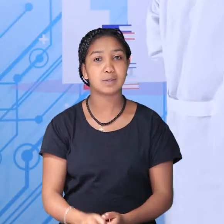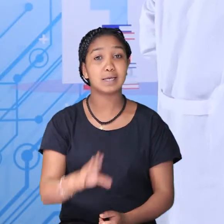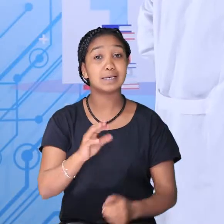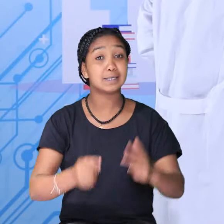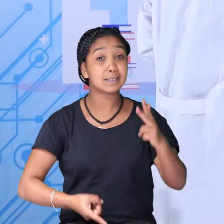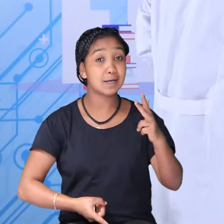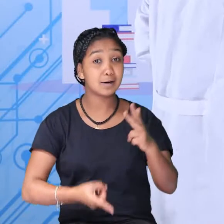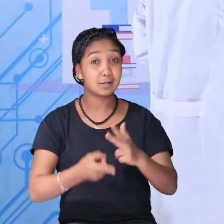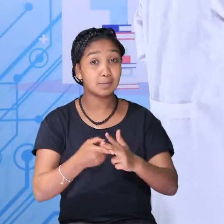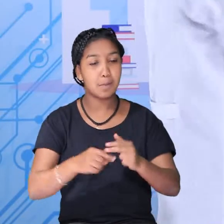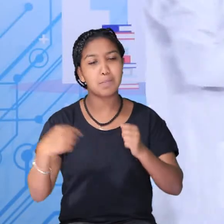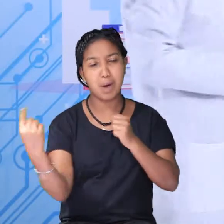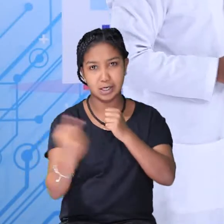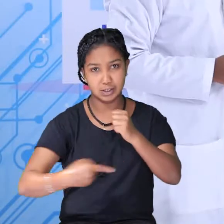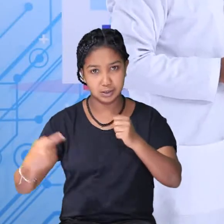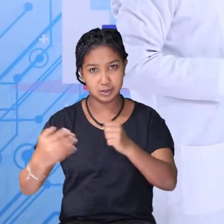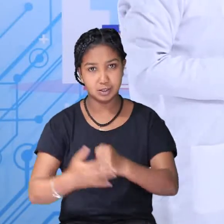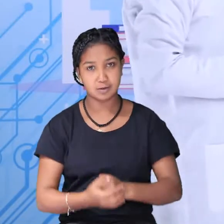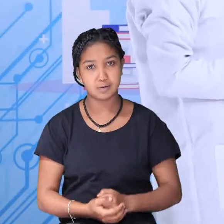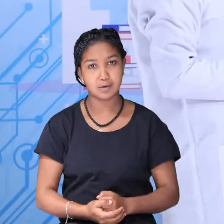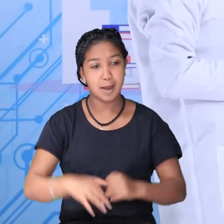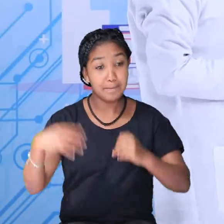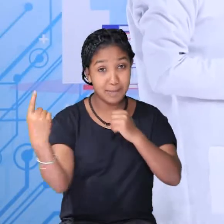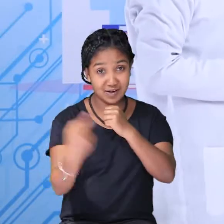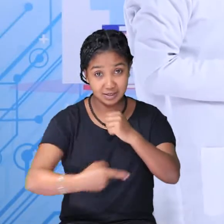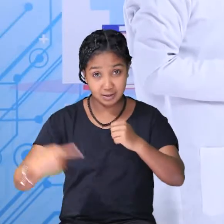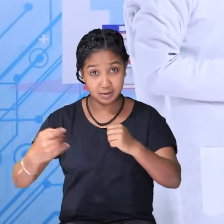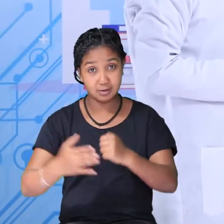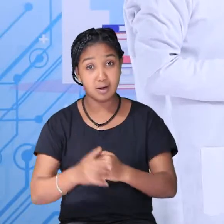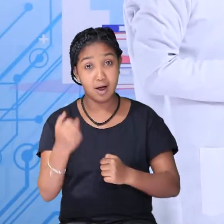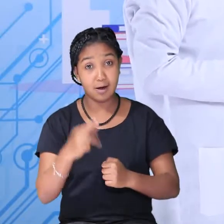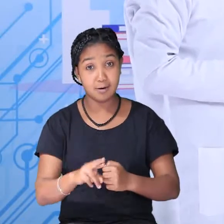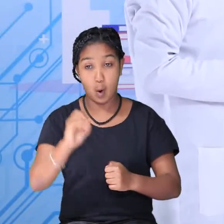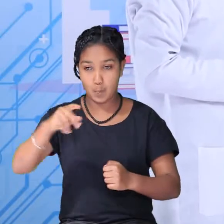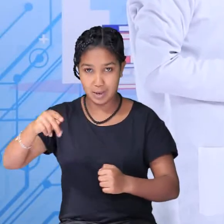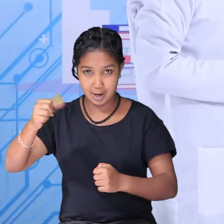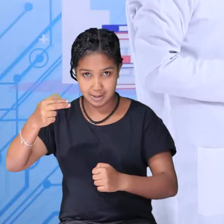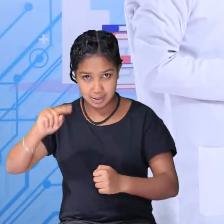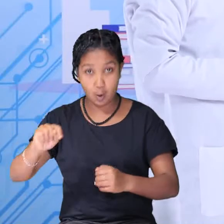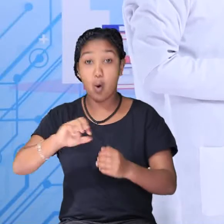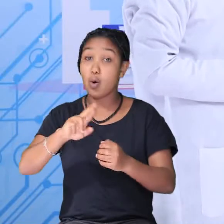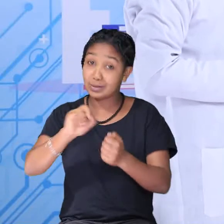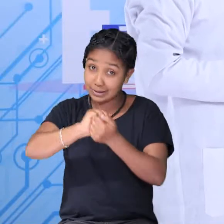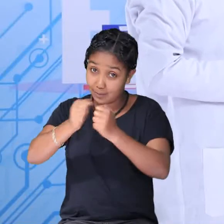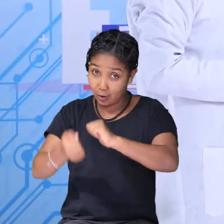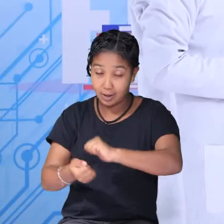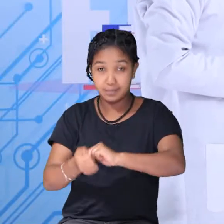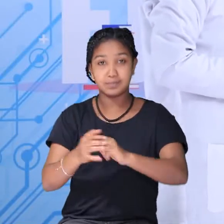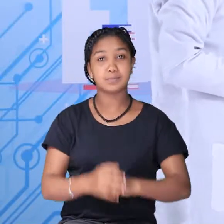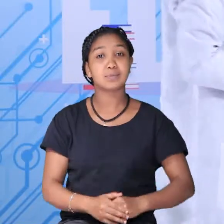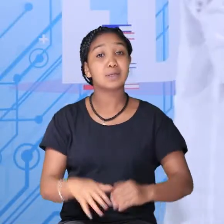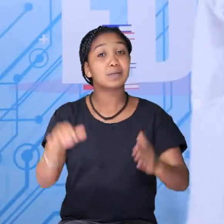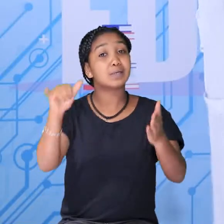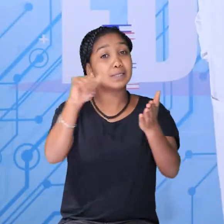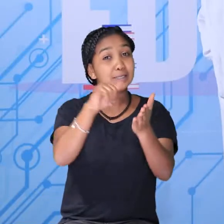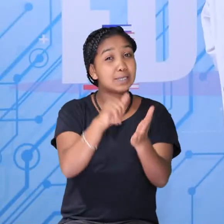And the third one are punishers. Punishers are operants or stimuli